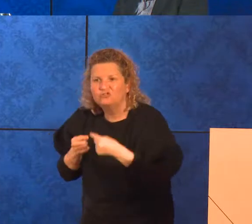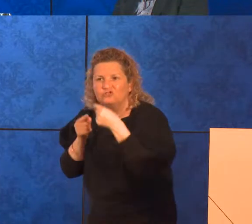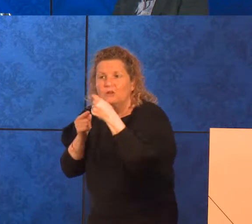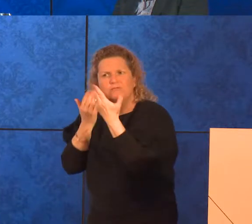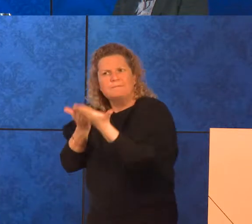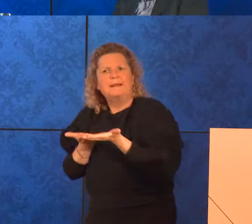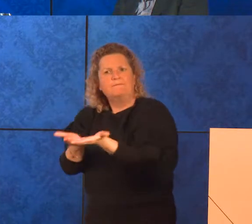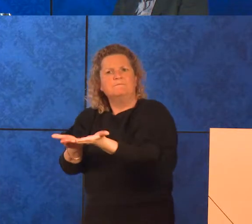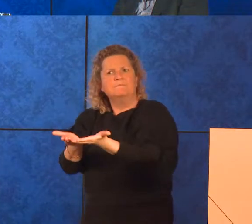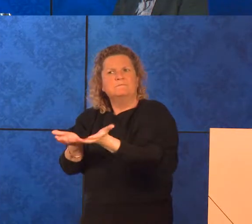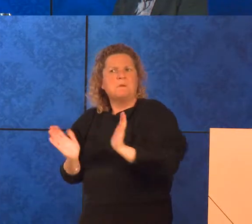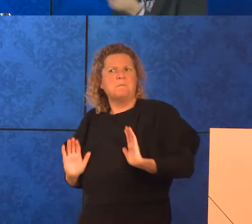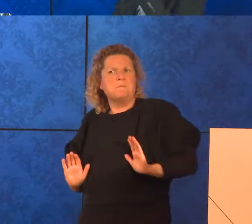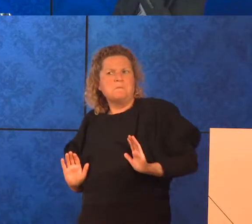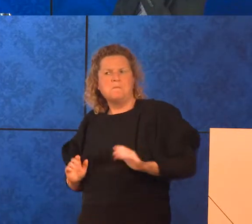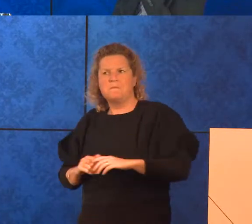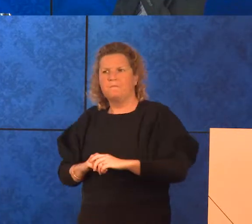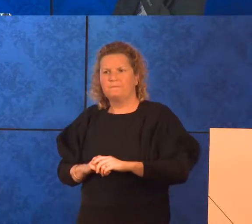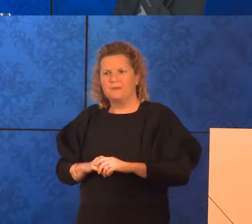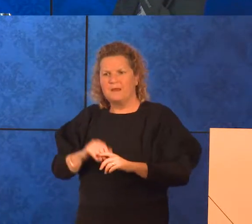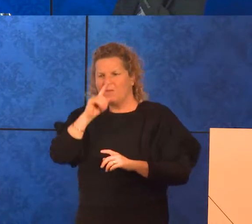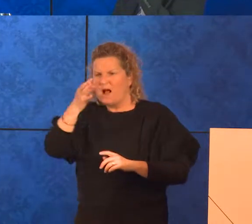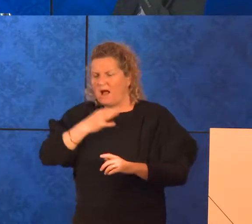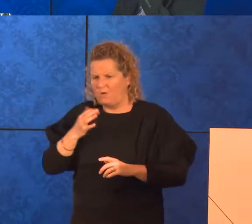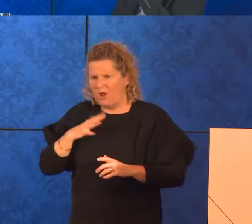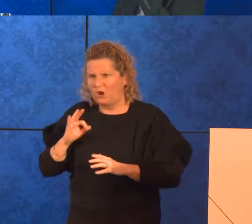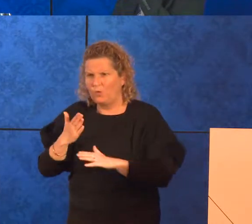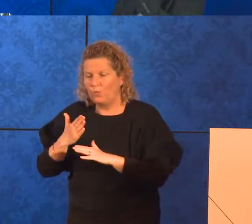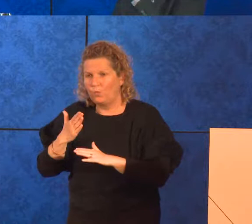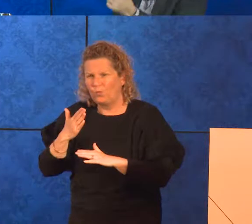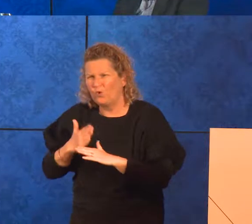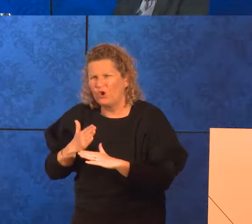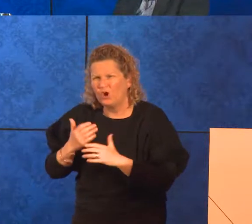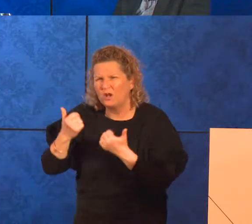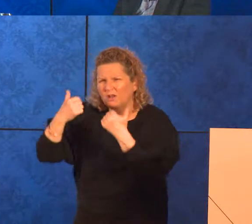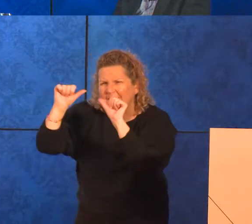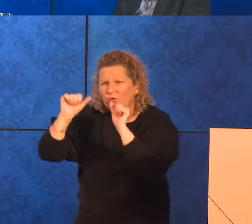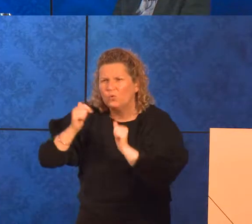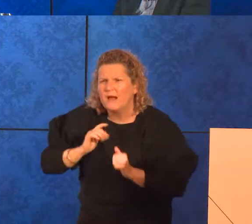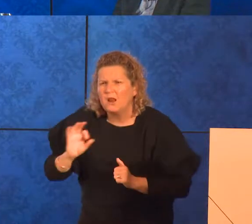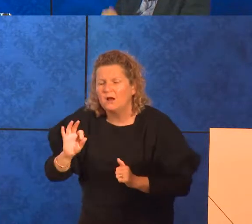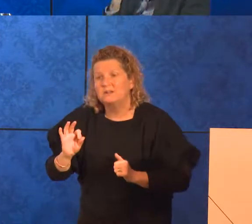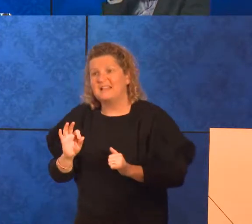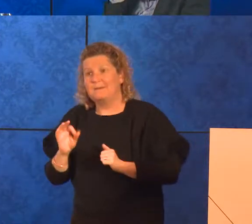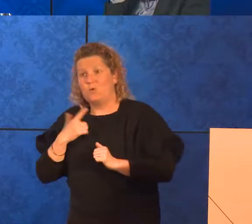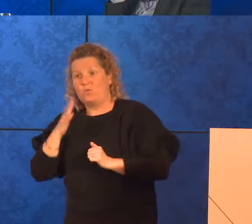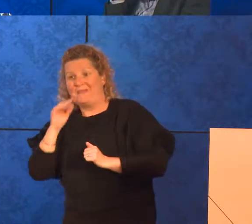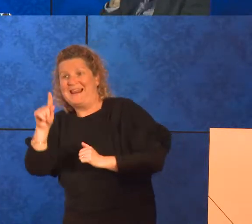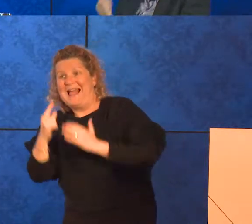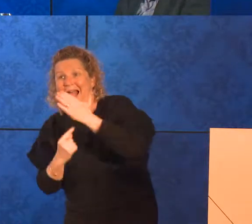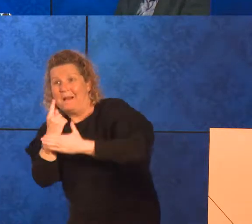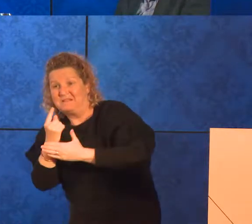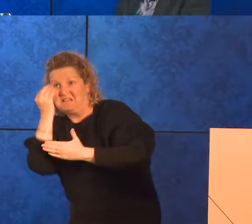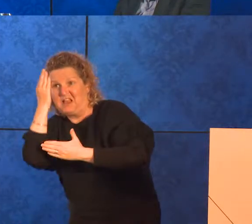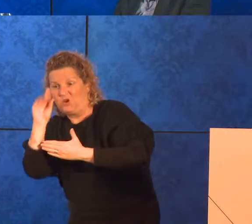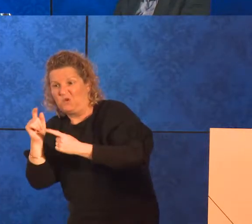respectful way. And when people would say, well, why wouldn't that work? I was able to say, because this is what happens, or this would be the outcome of that. So I feel like, to